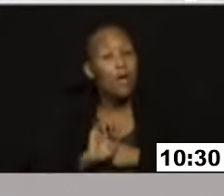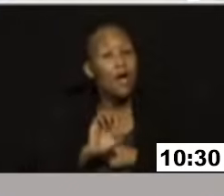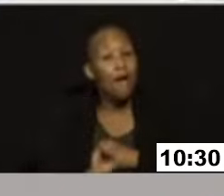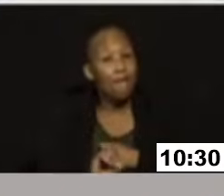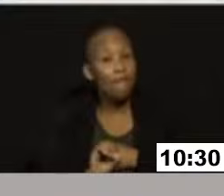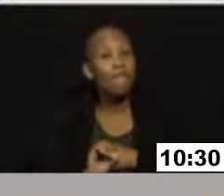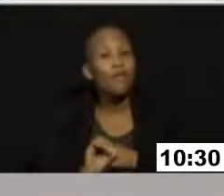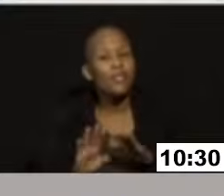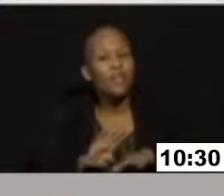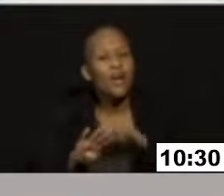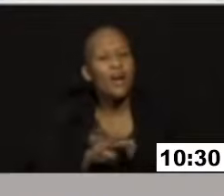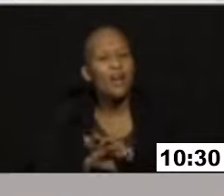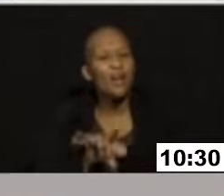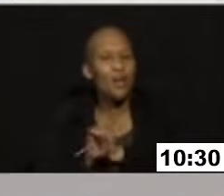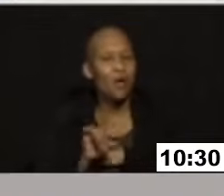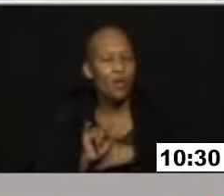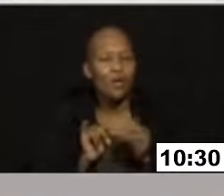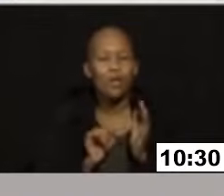under